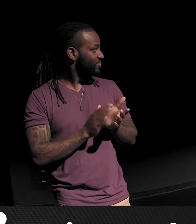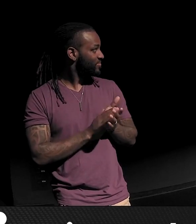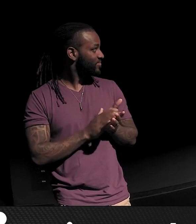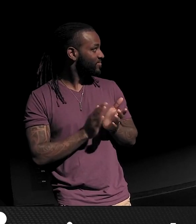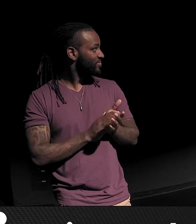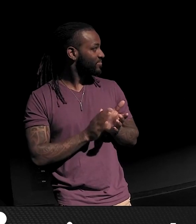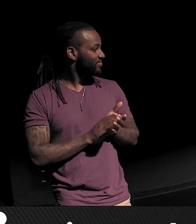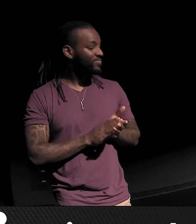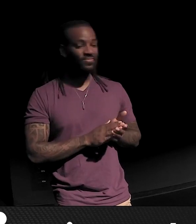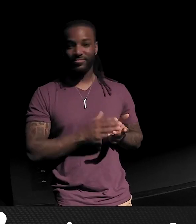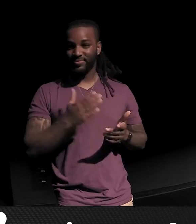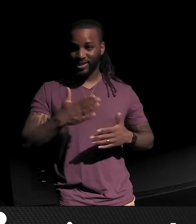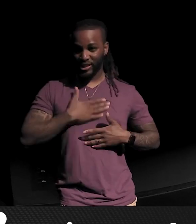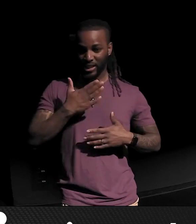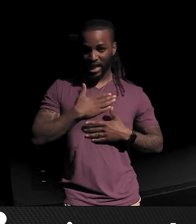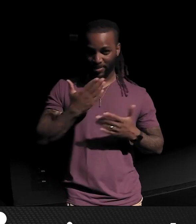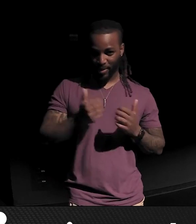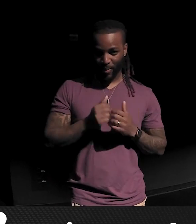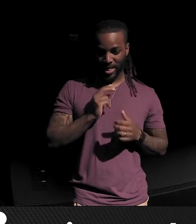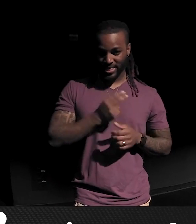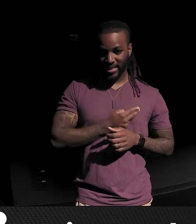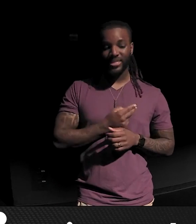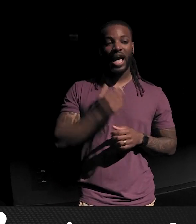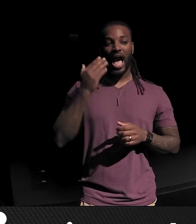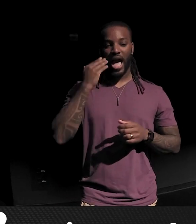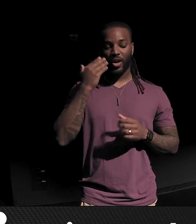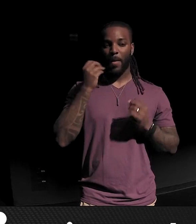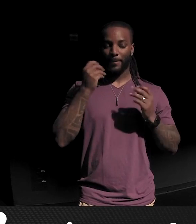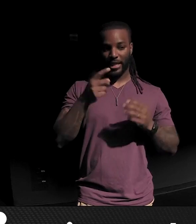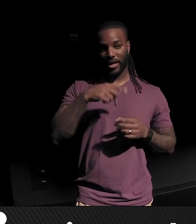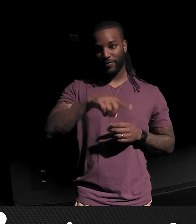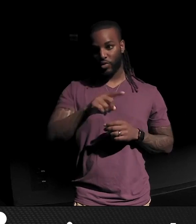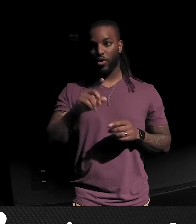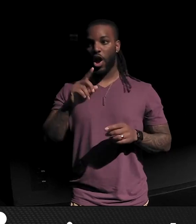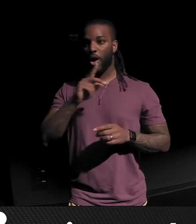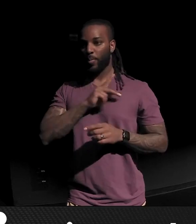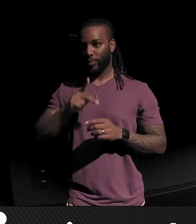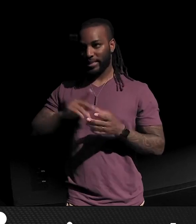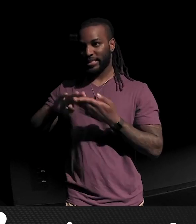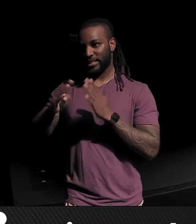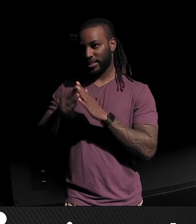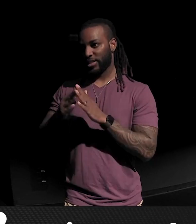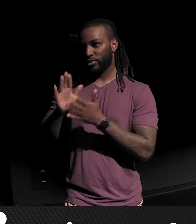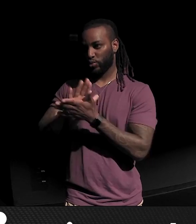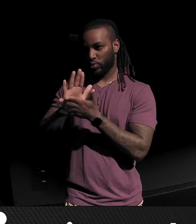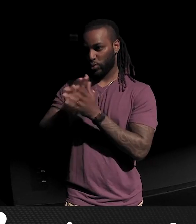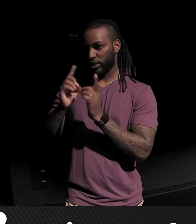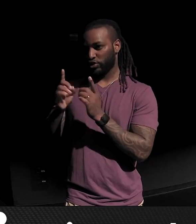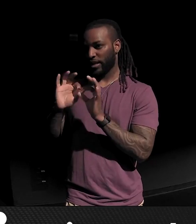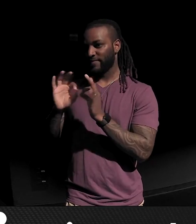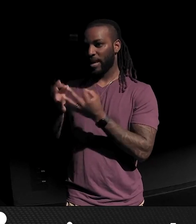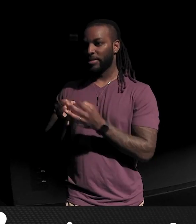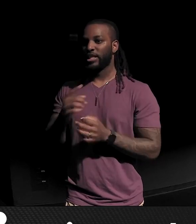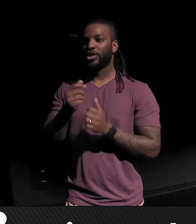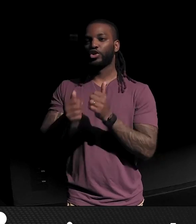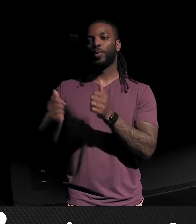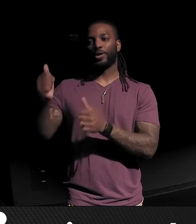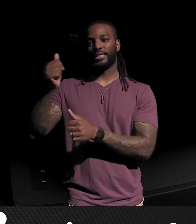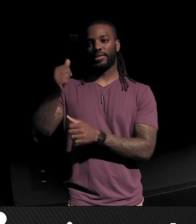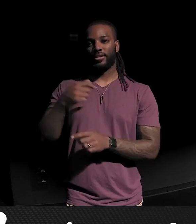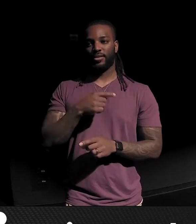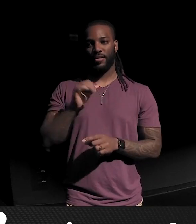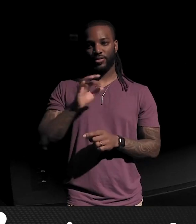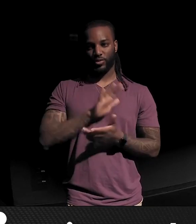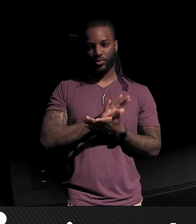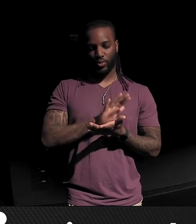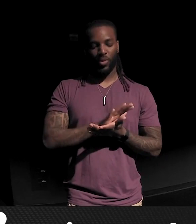We're so glad you could be with us this morning. I know many of you are Princeton City School District families, and so I want to just encourage you, Mr. Card, Superintendent